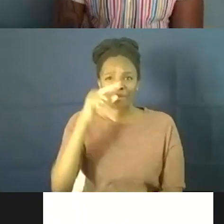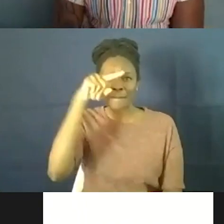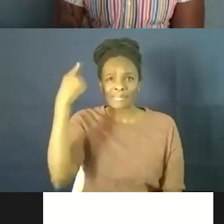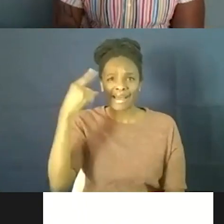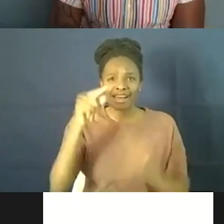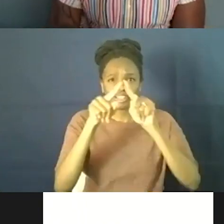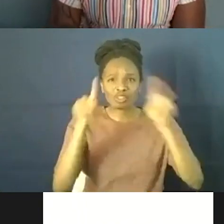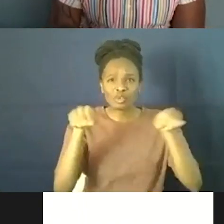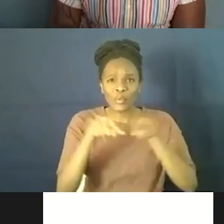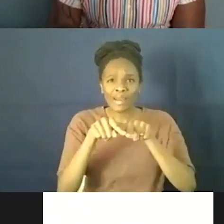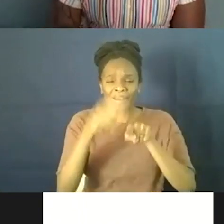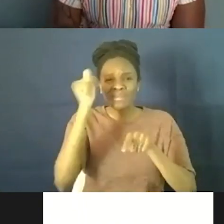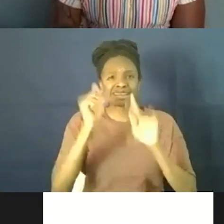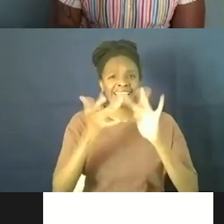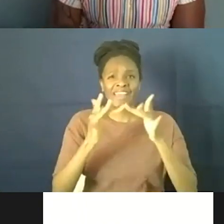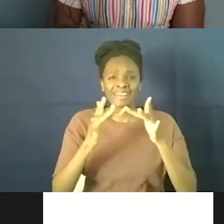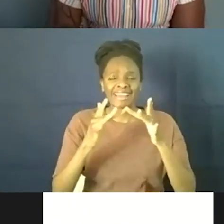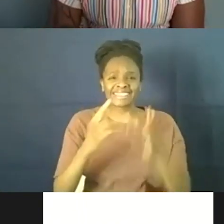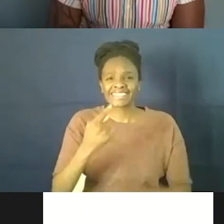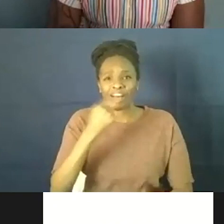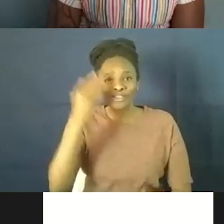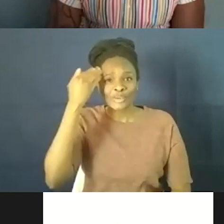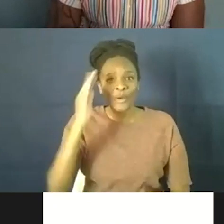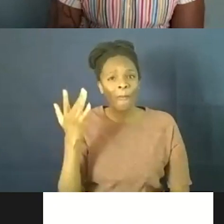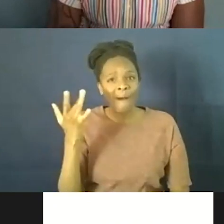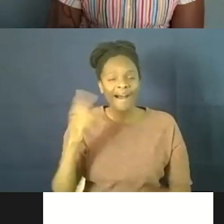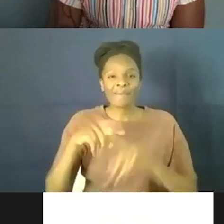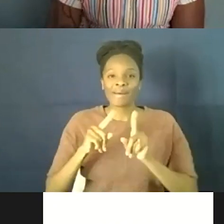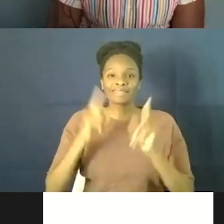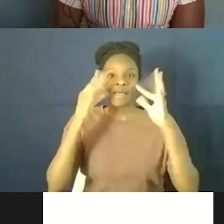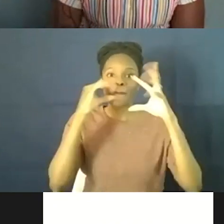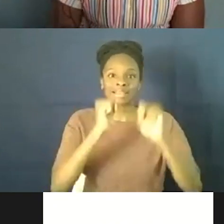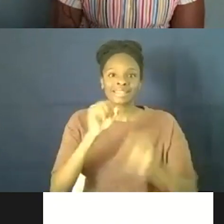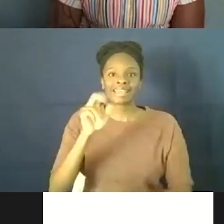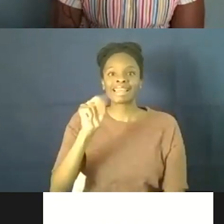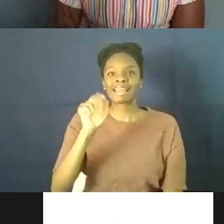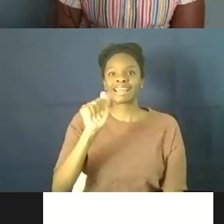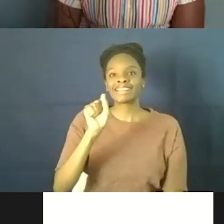because the internet sucks, we don't know why. But it is the amazing Nastaran, Dubai.